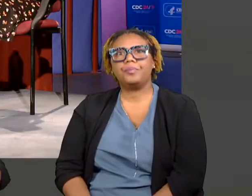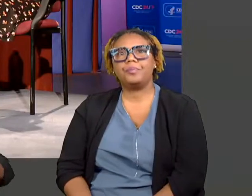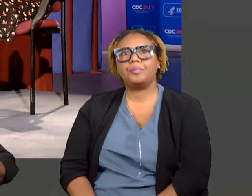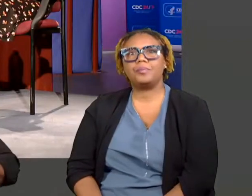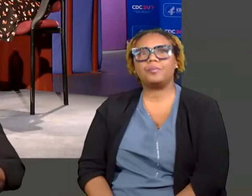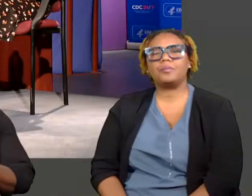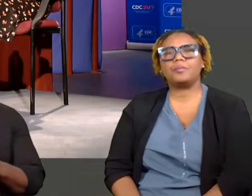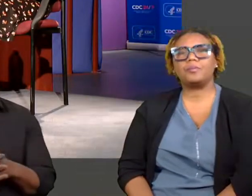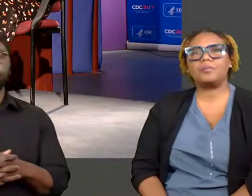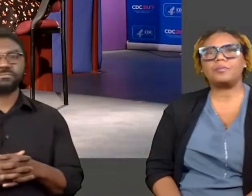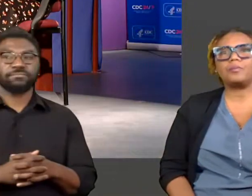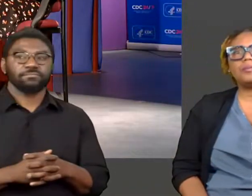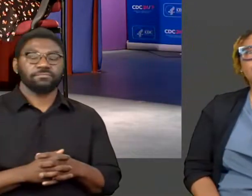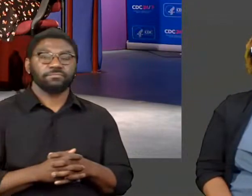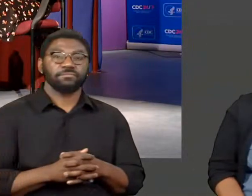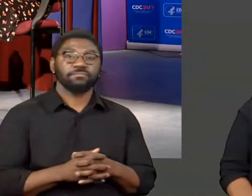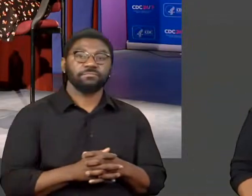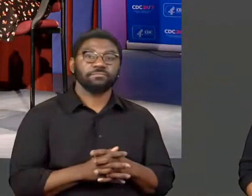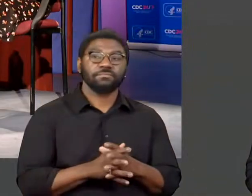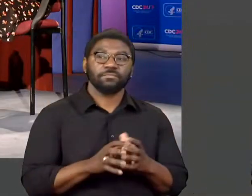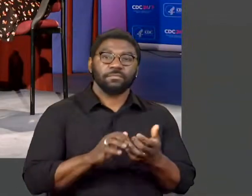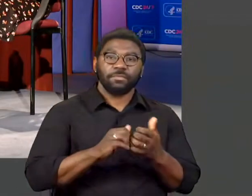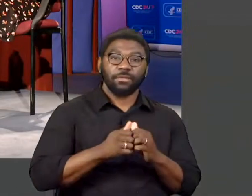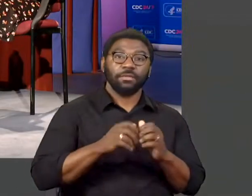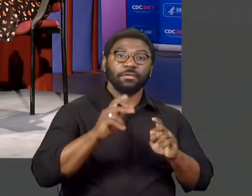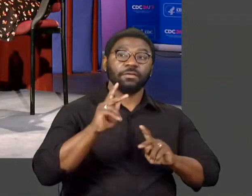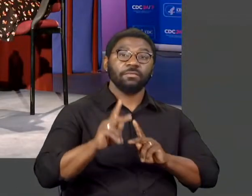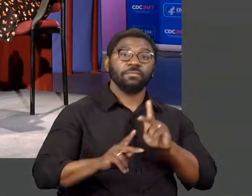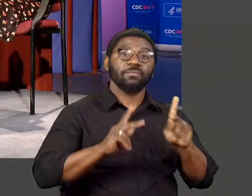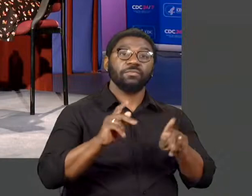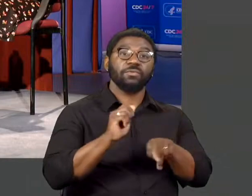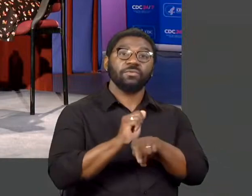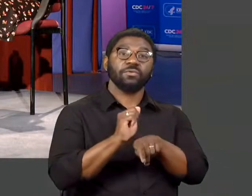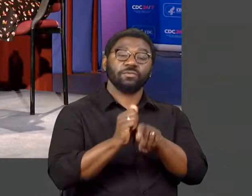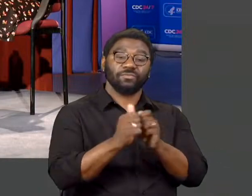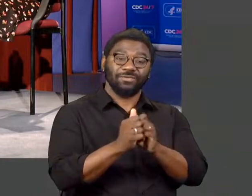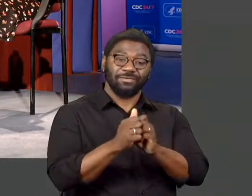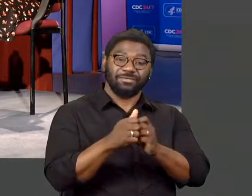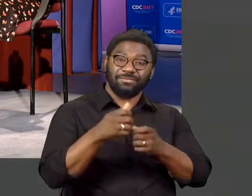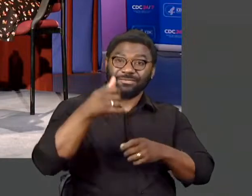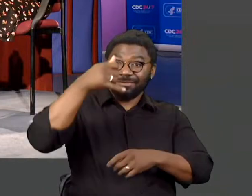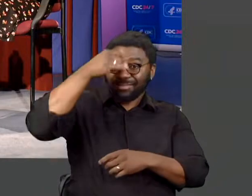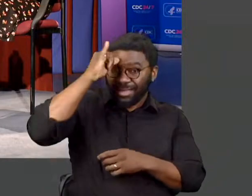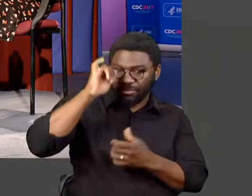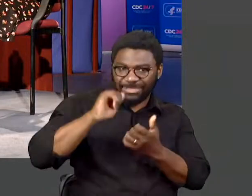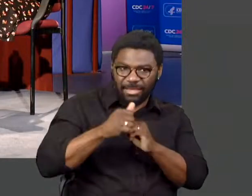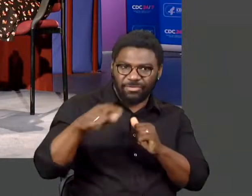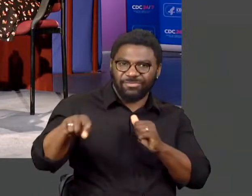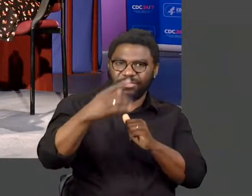do producers know when their sick cows have recovered and are virus-free?